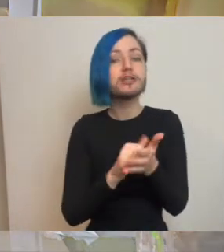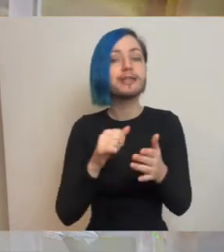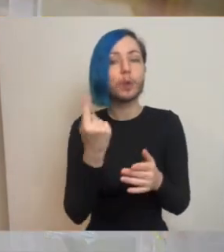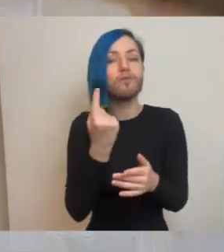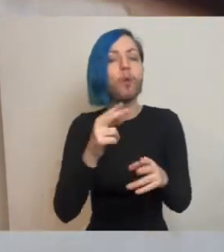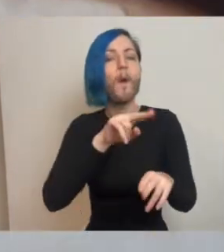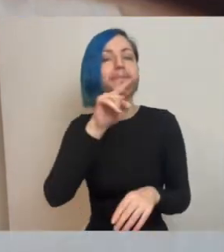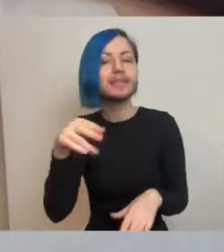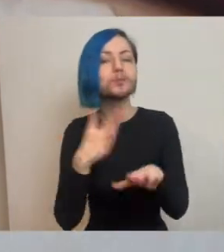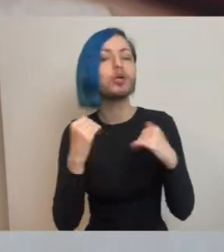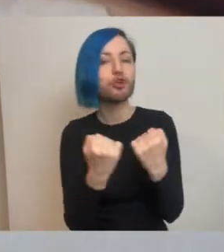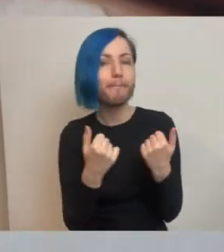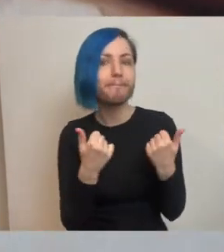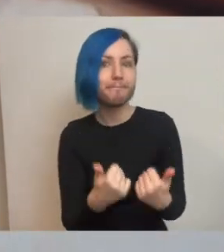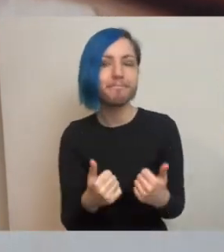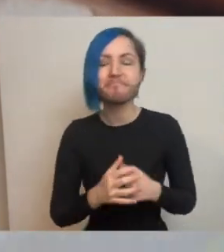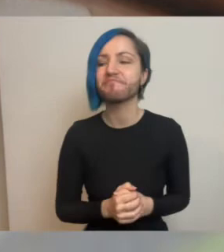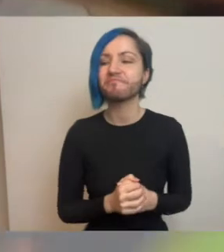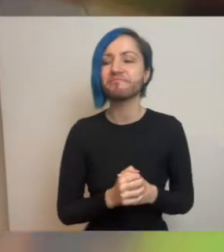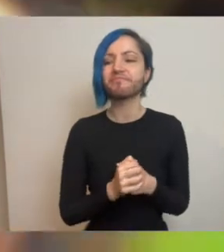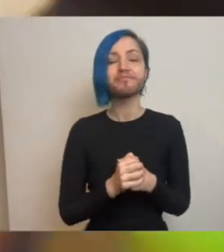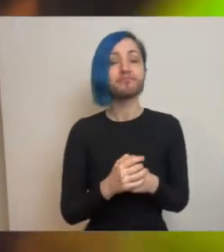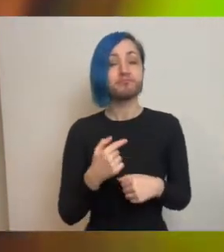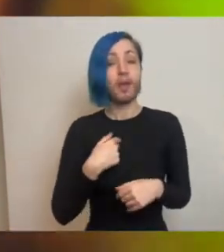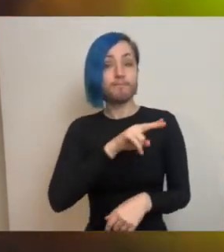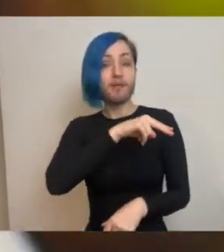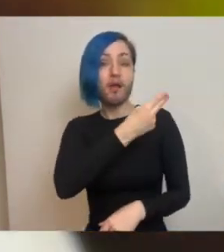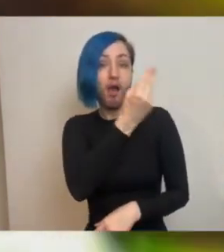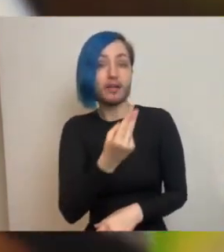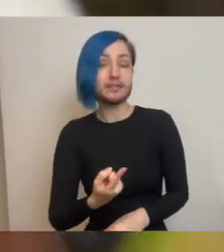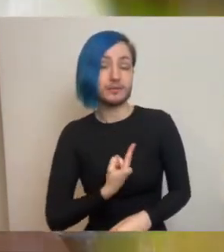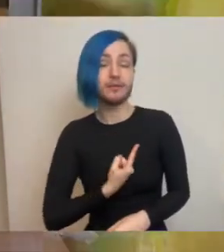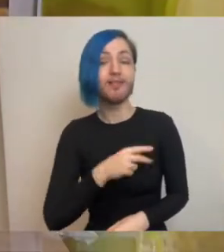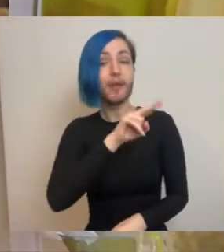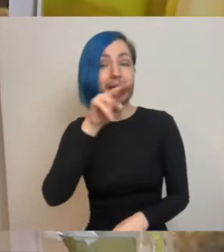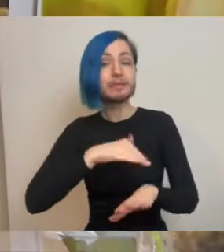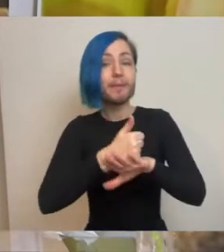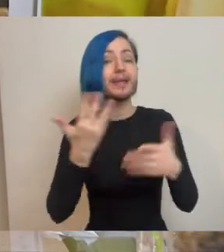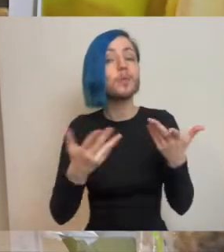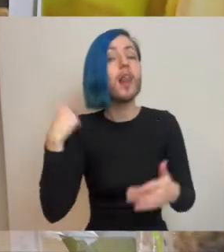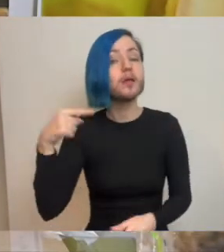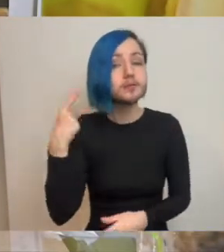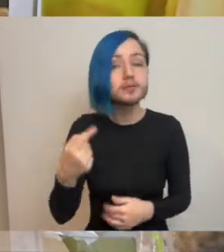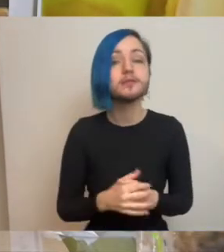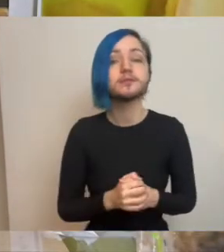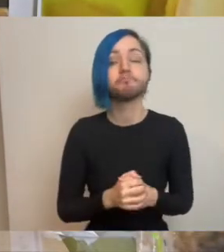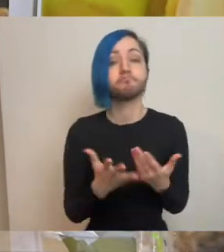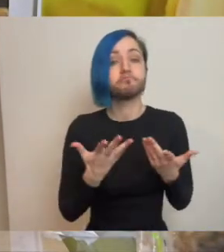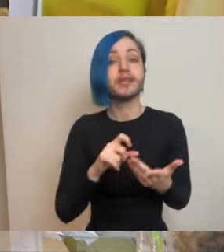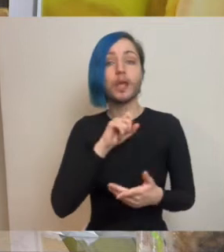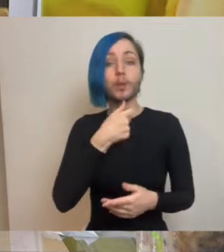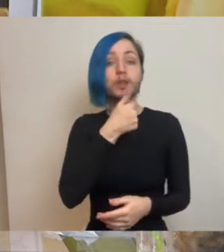today. I am a practicing artist, a painter based in London, and today I'm going to